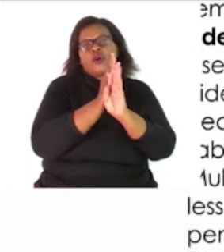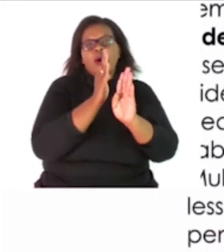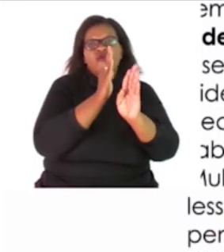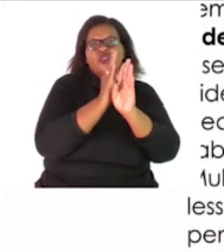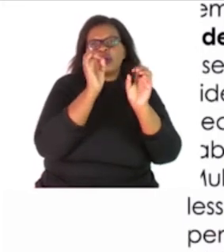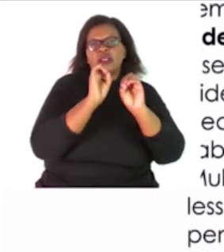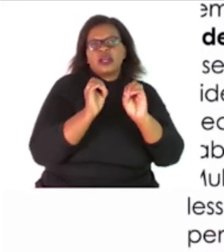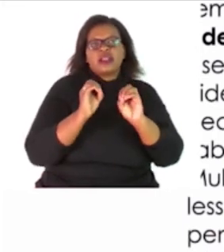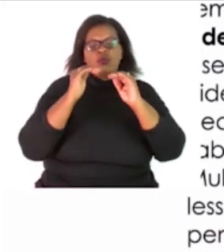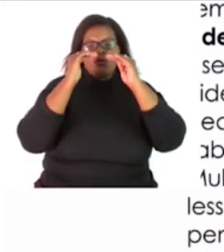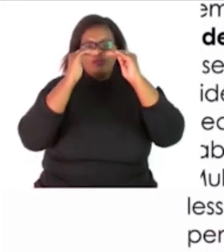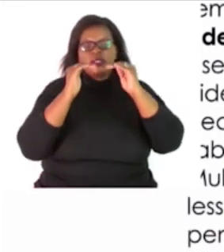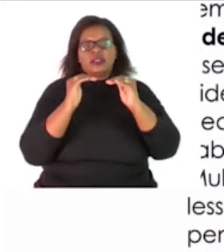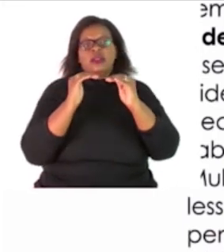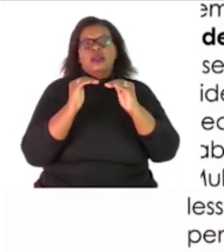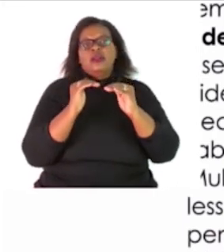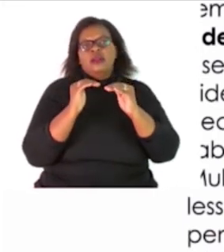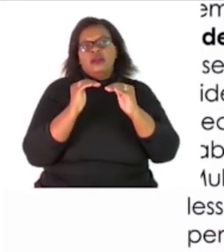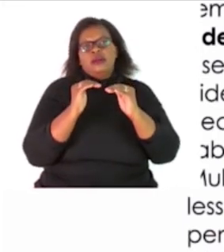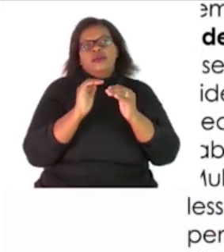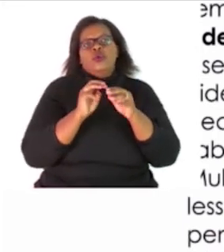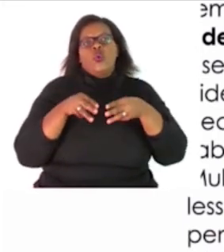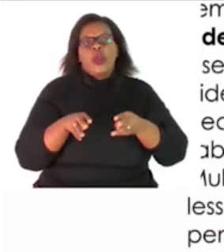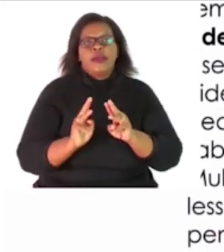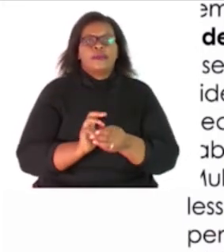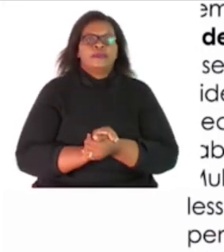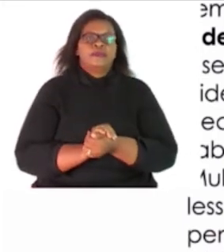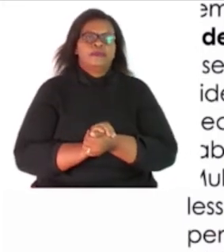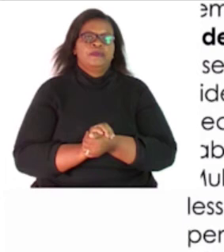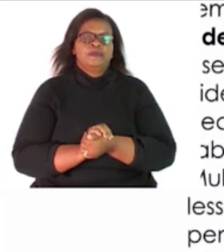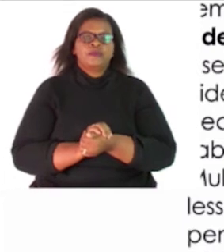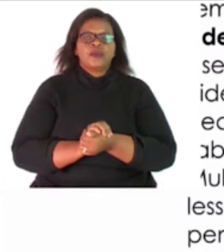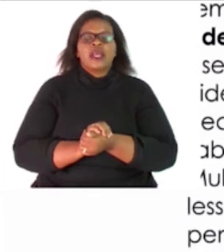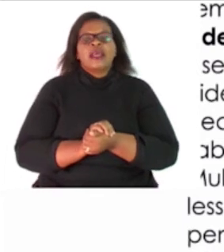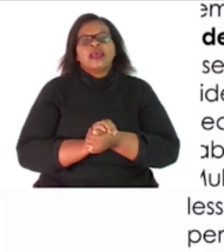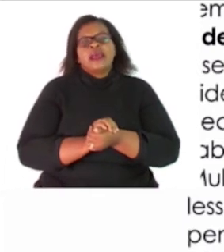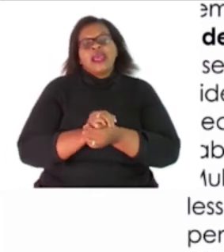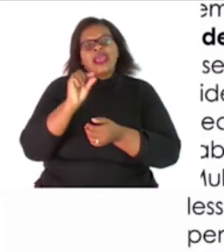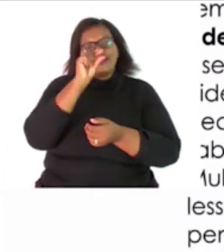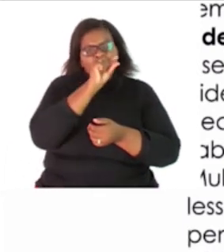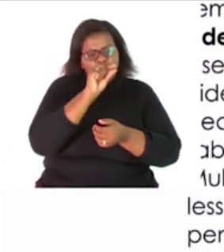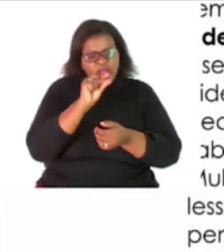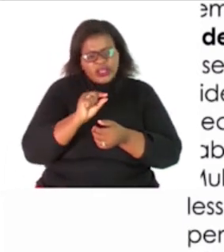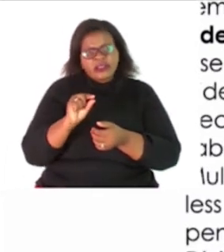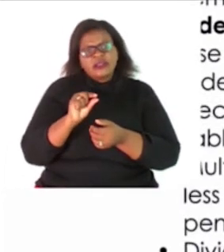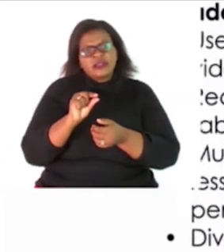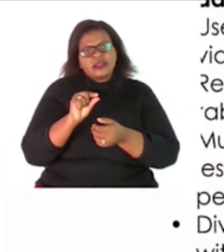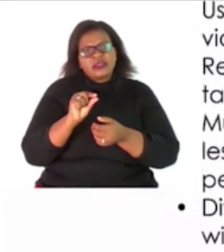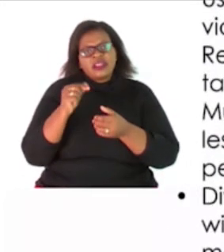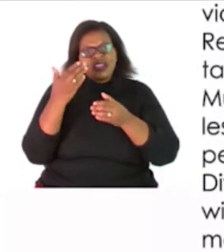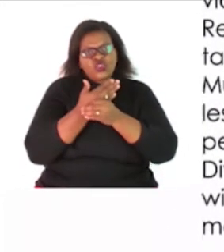informal paper and the pencil method. The terminology to be used for today